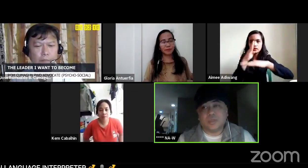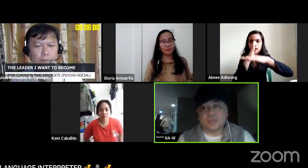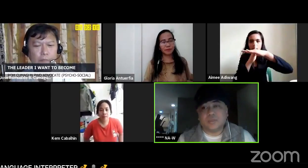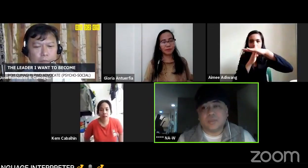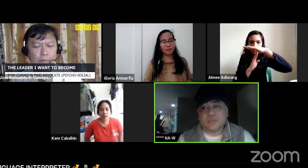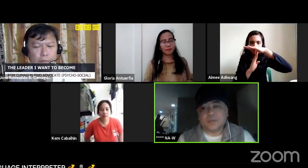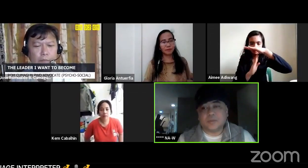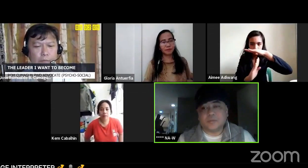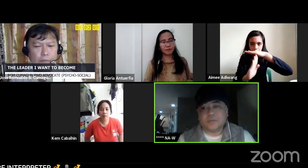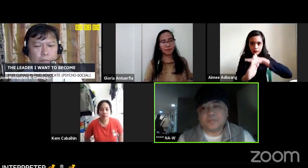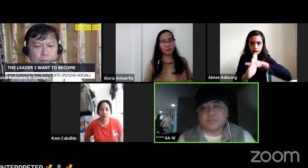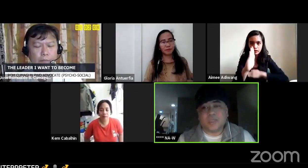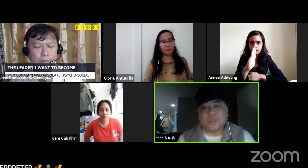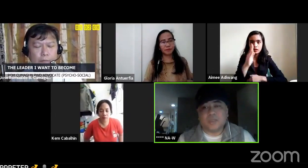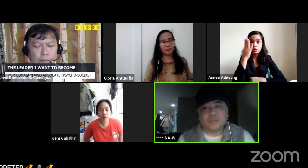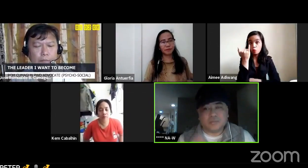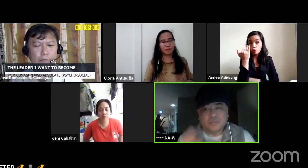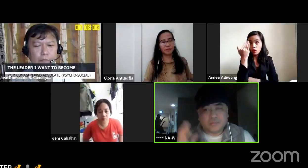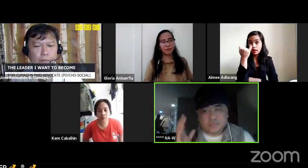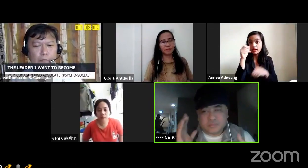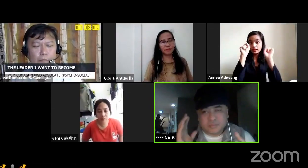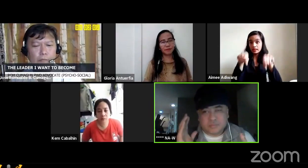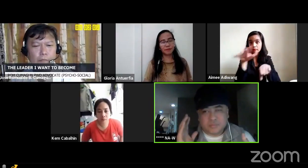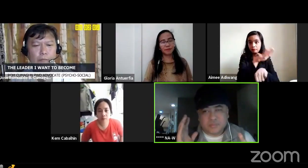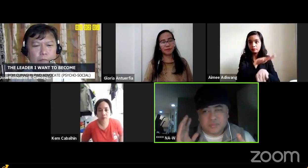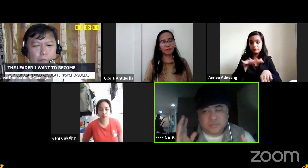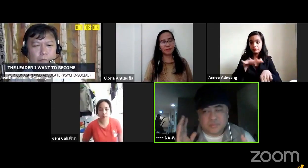humble so that they can